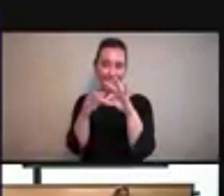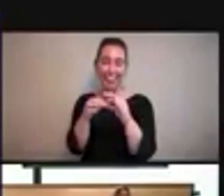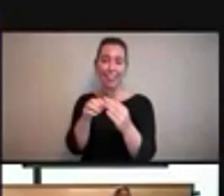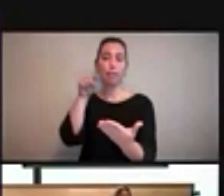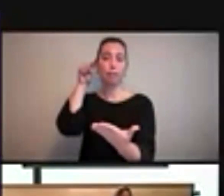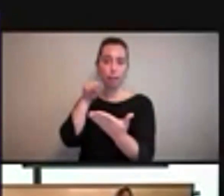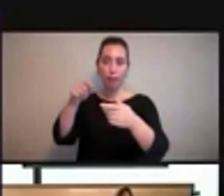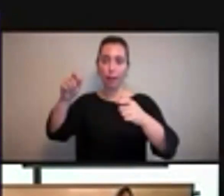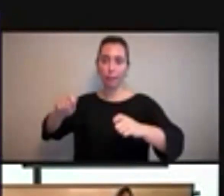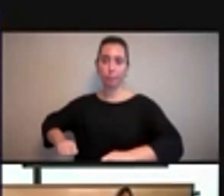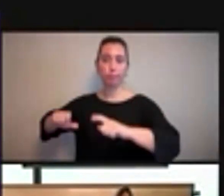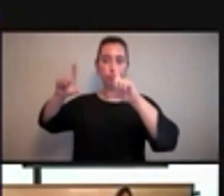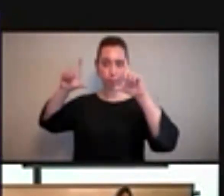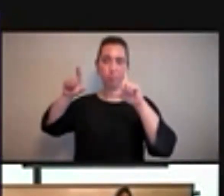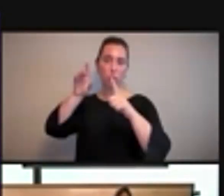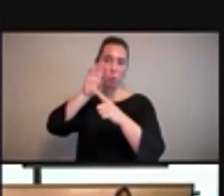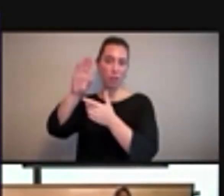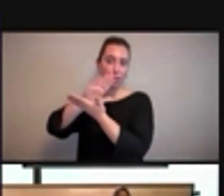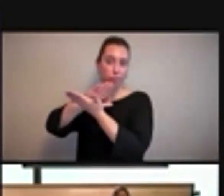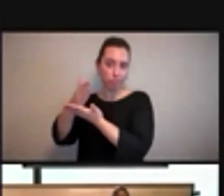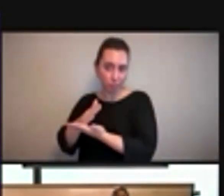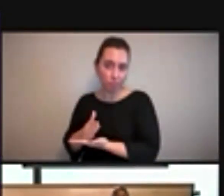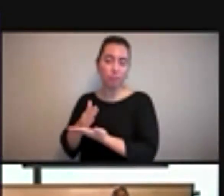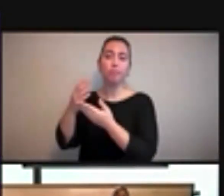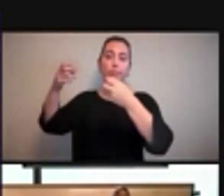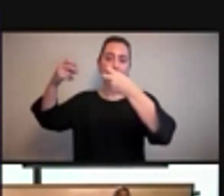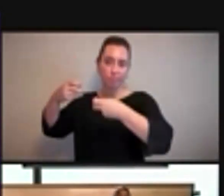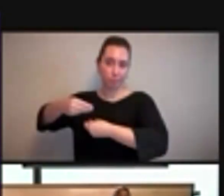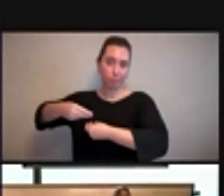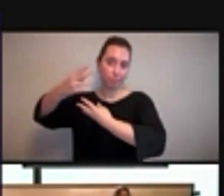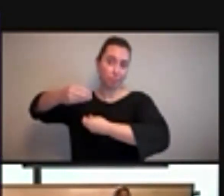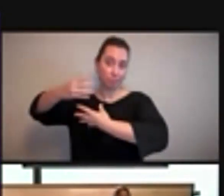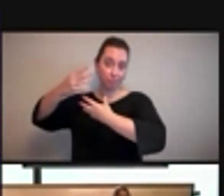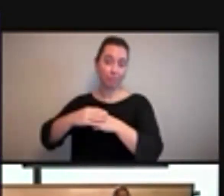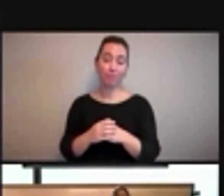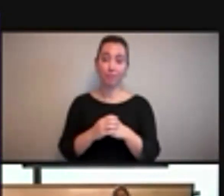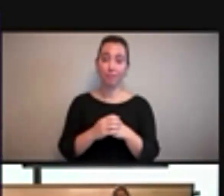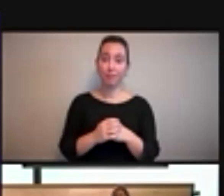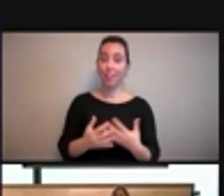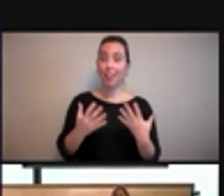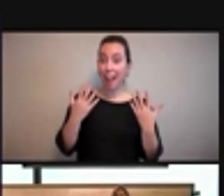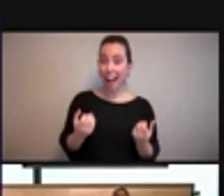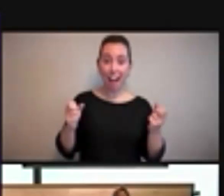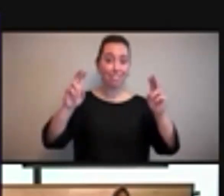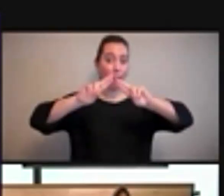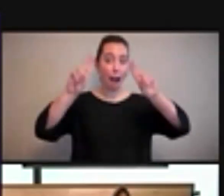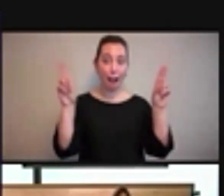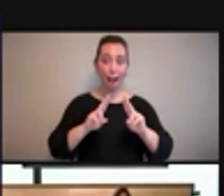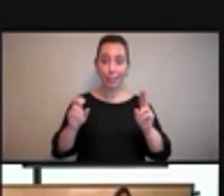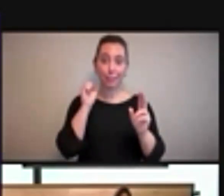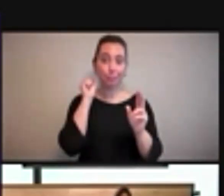find the automatic translations. We do, of course, also provide international sign, both in the room and